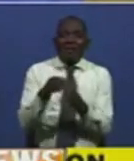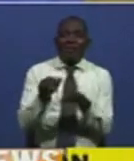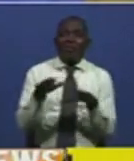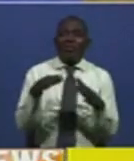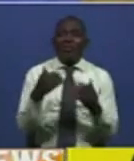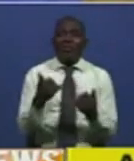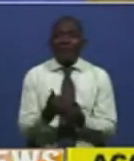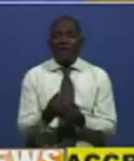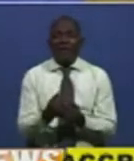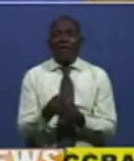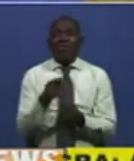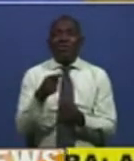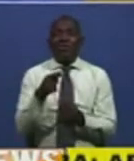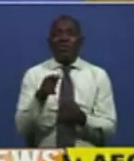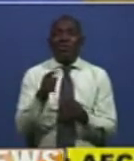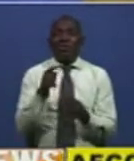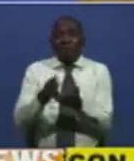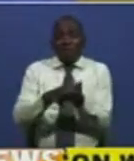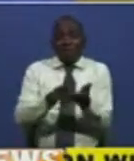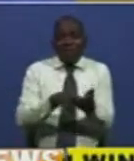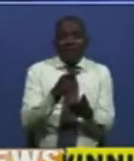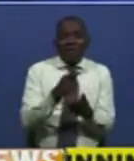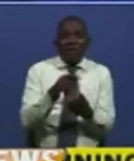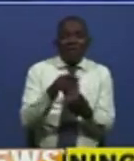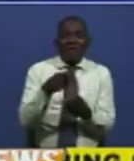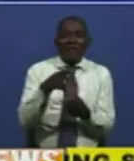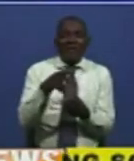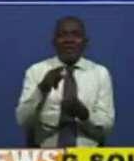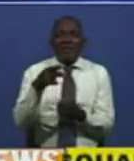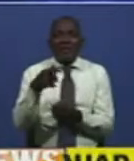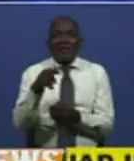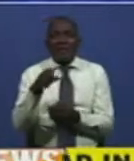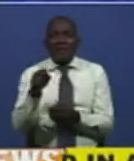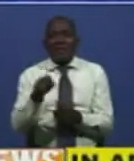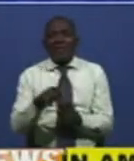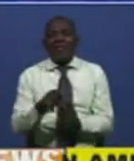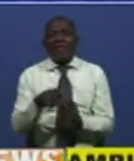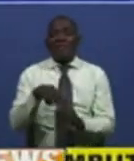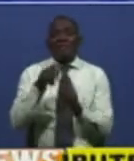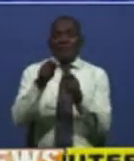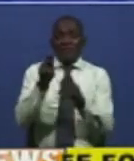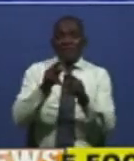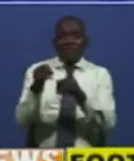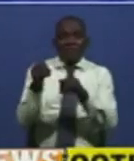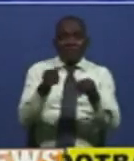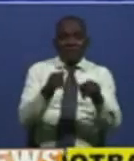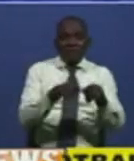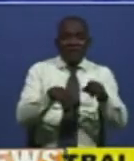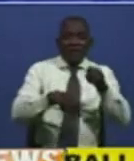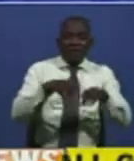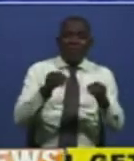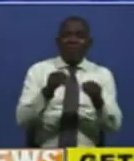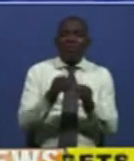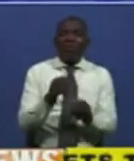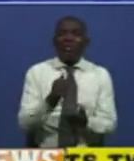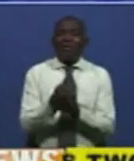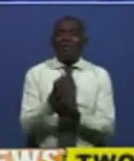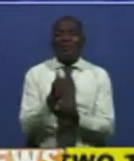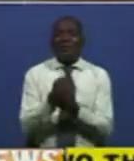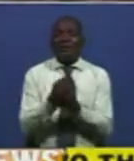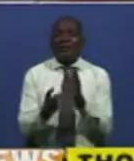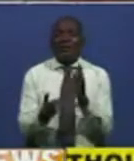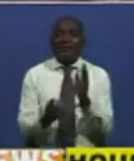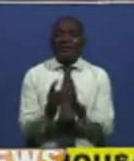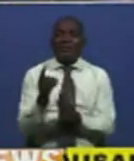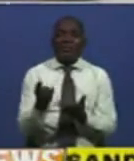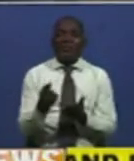and stockbrokers that listed first on the GSE, and special awards to individuals whose contributions have helped develop the